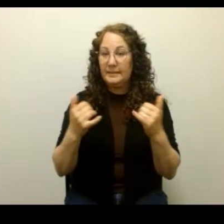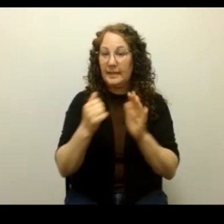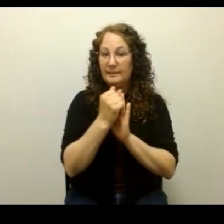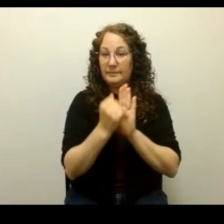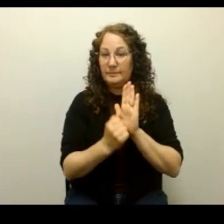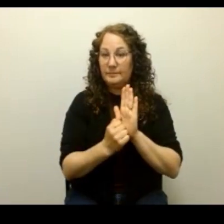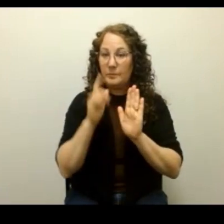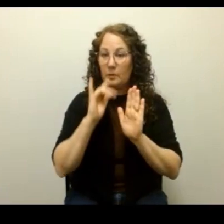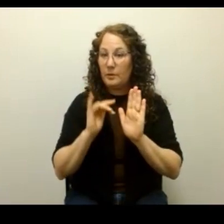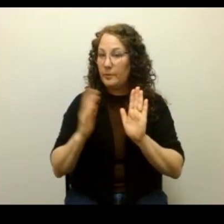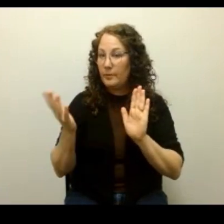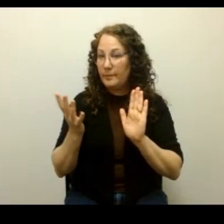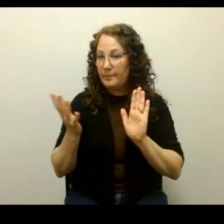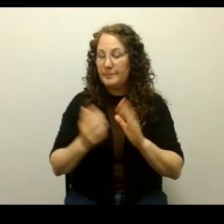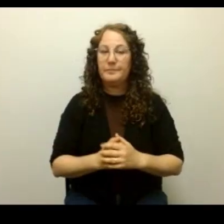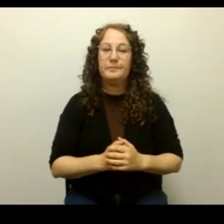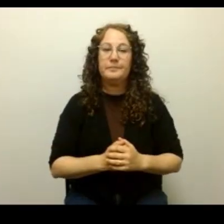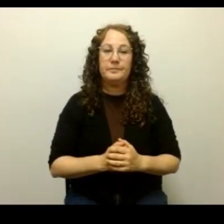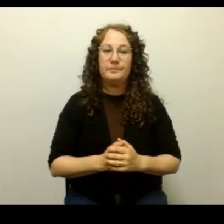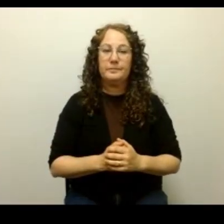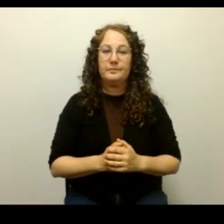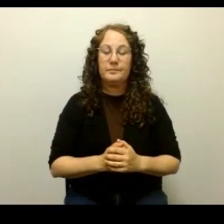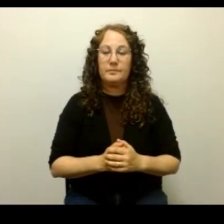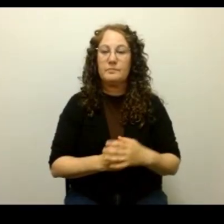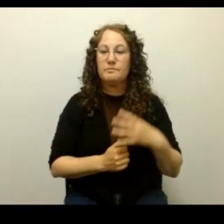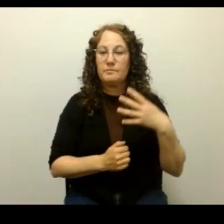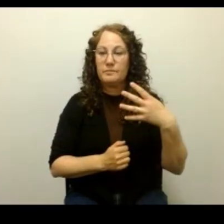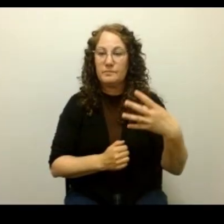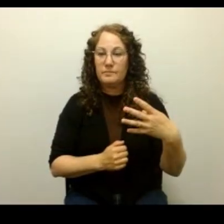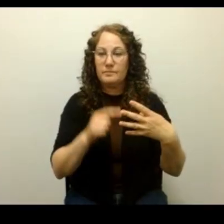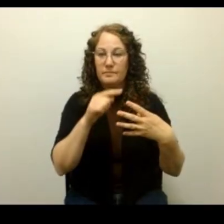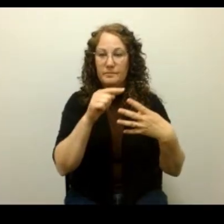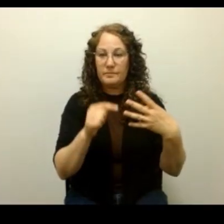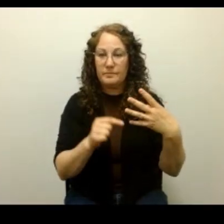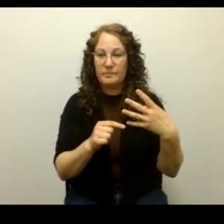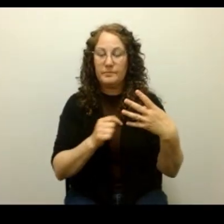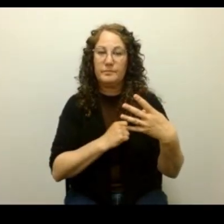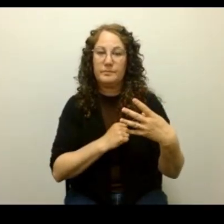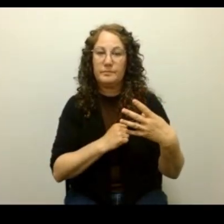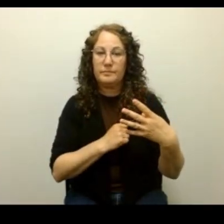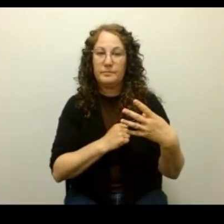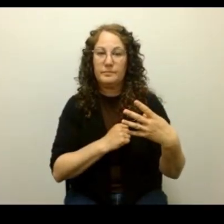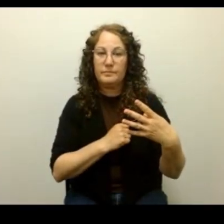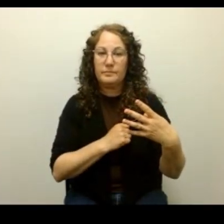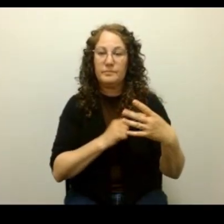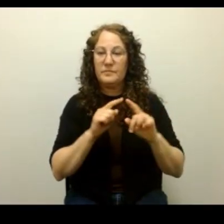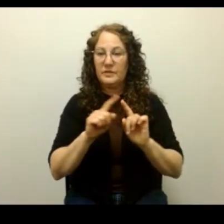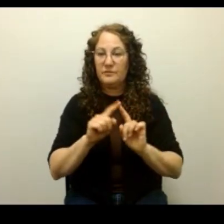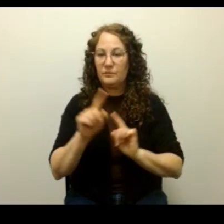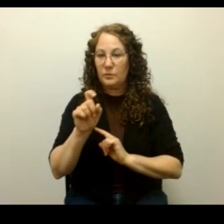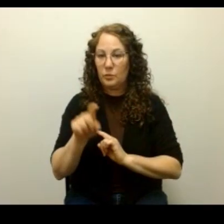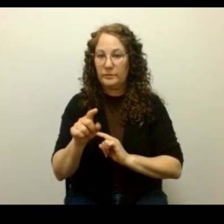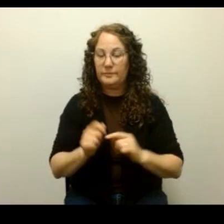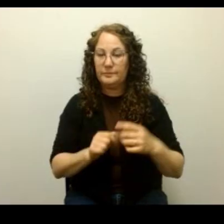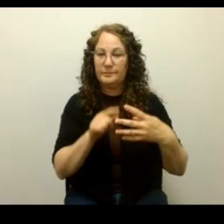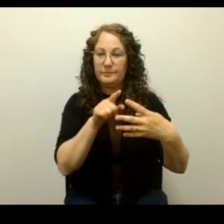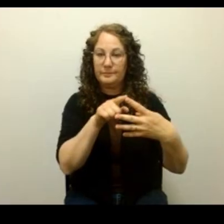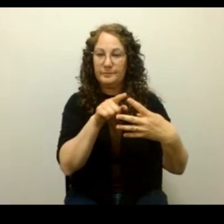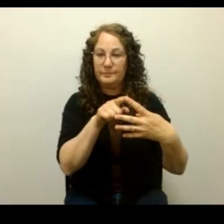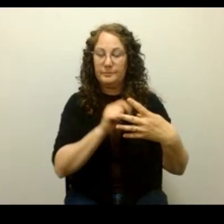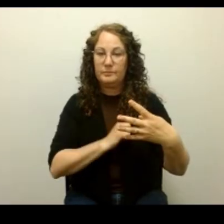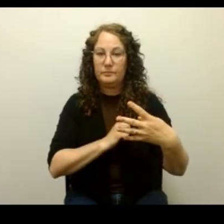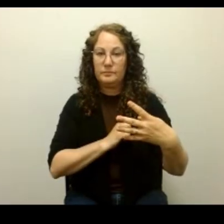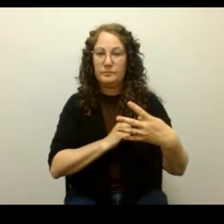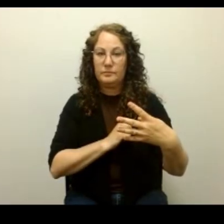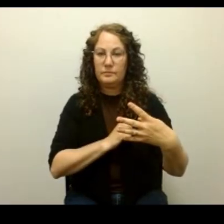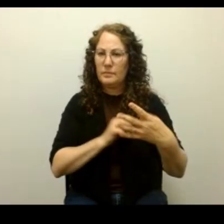be addressing these points or questions. 1, what does